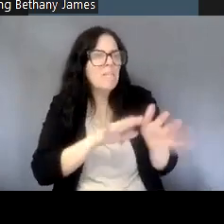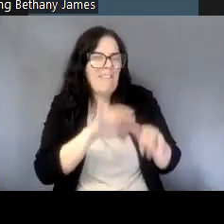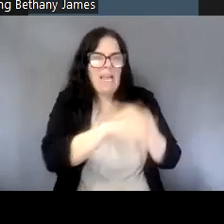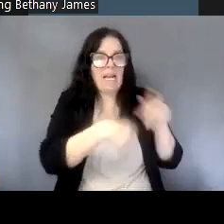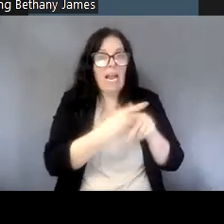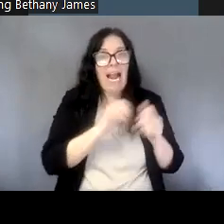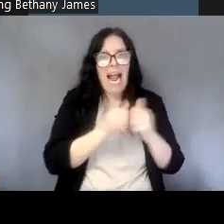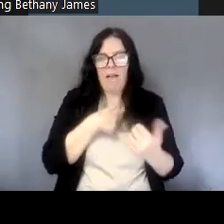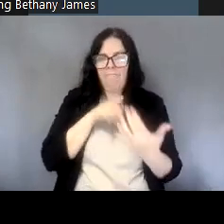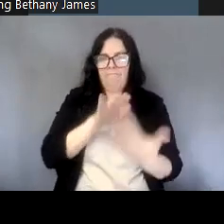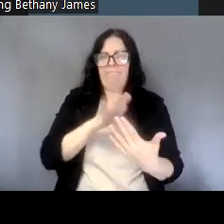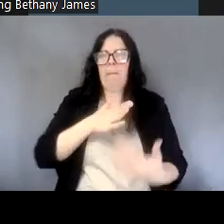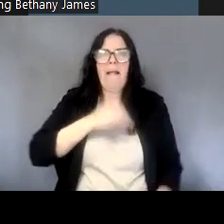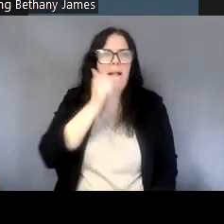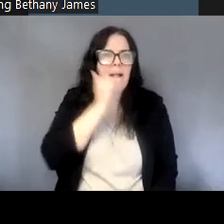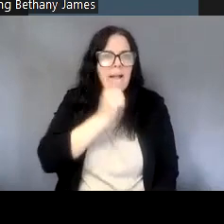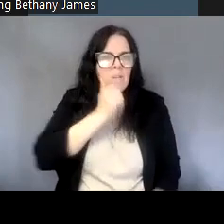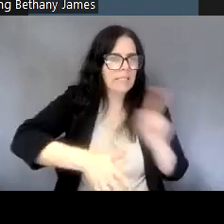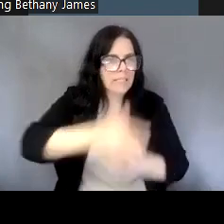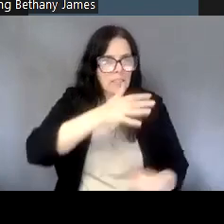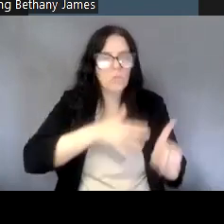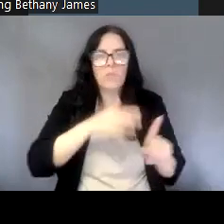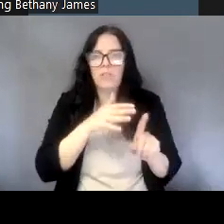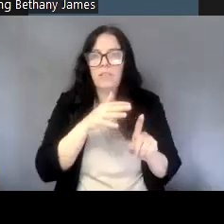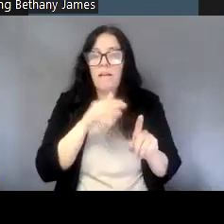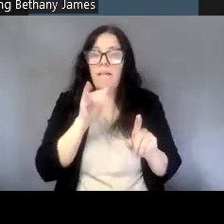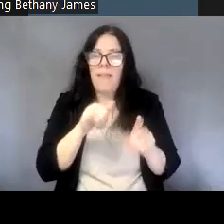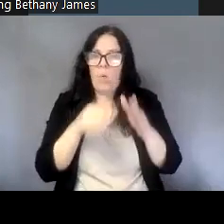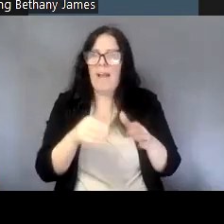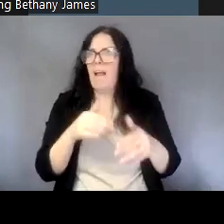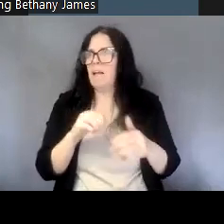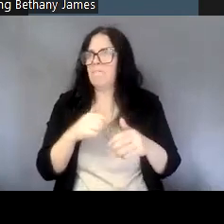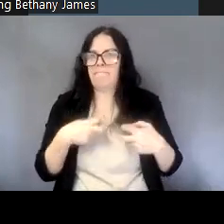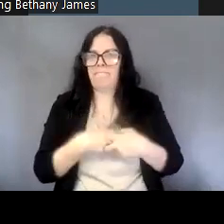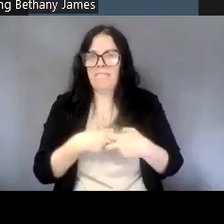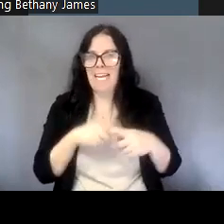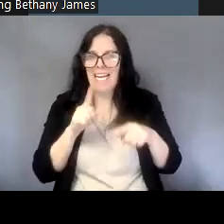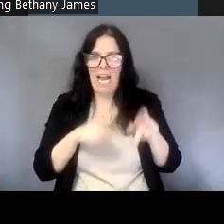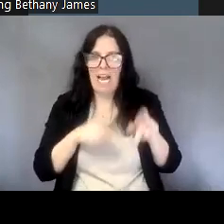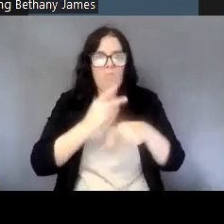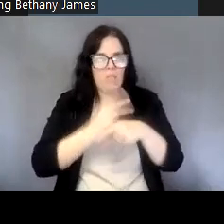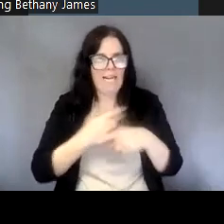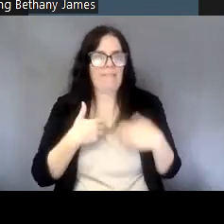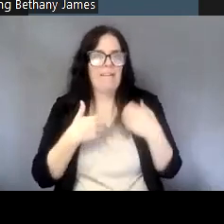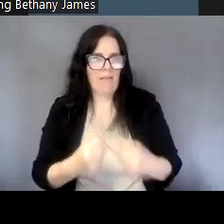manage their day-to-day circumstances in a way that they can be productive and healthy.